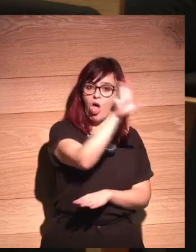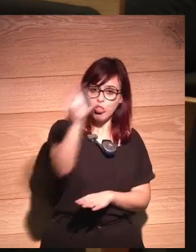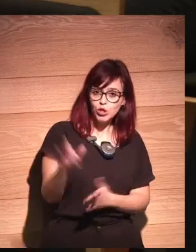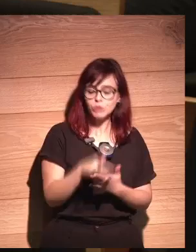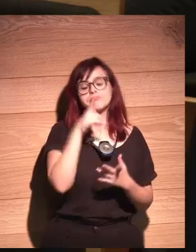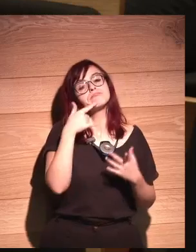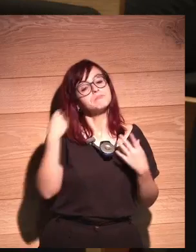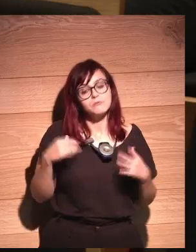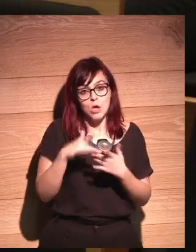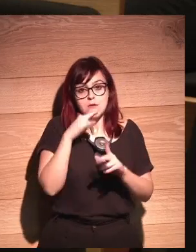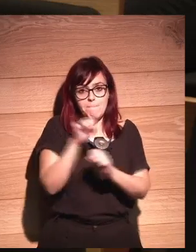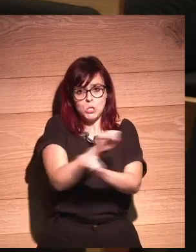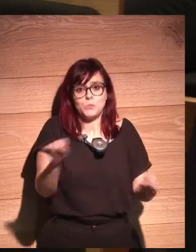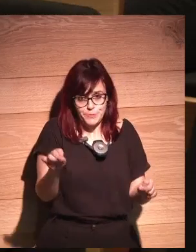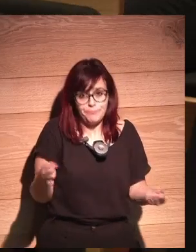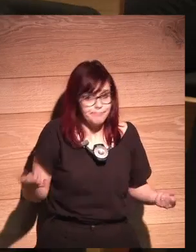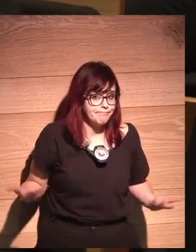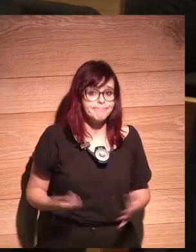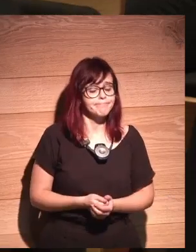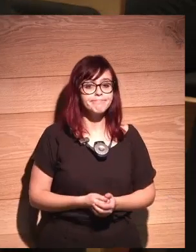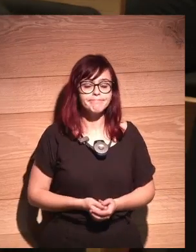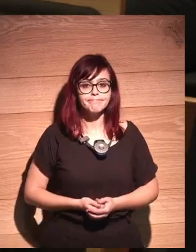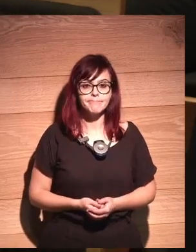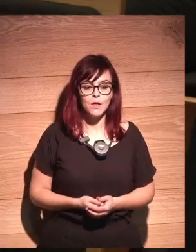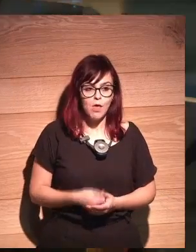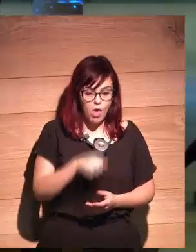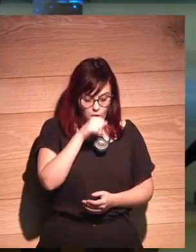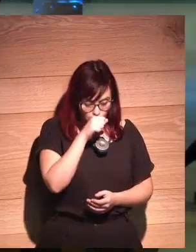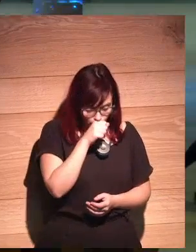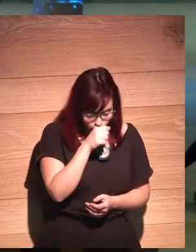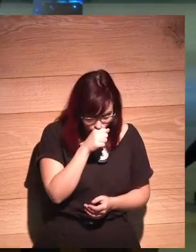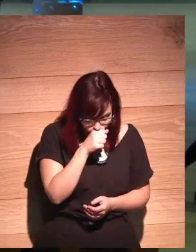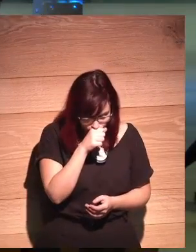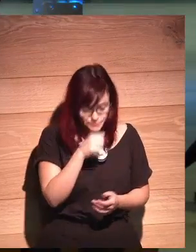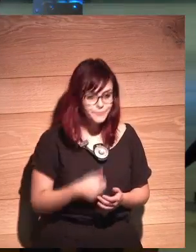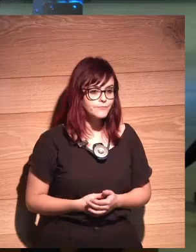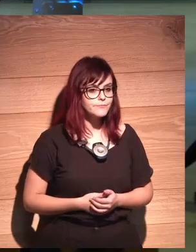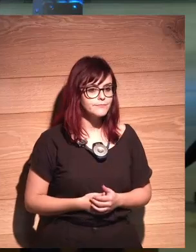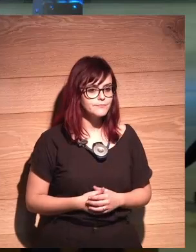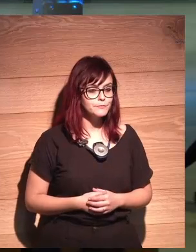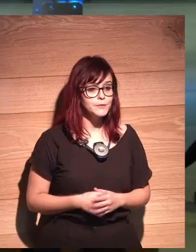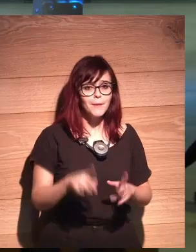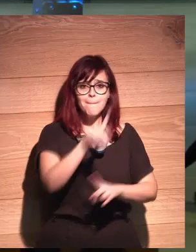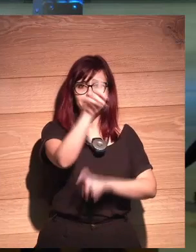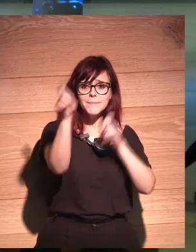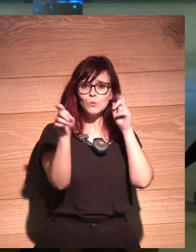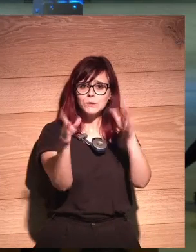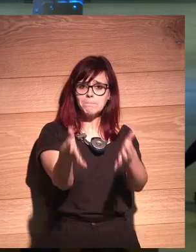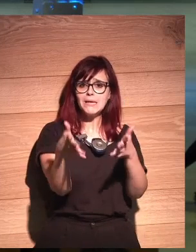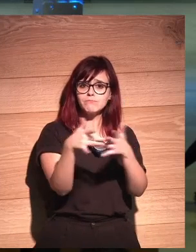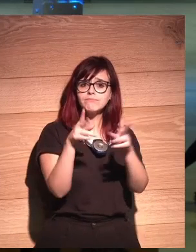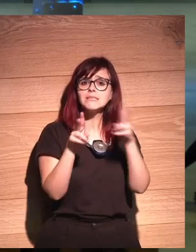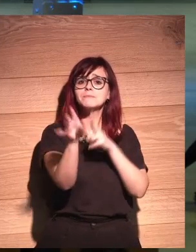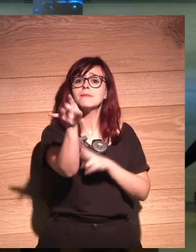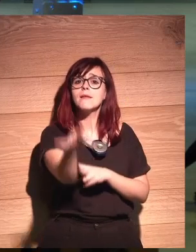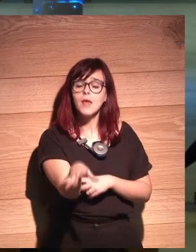the States, as we've said, it's impossible. ¿Quién quería